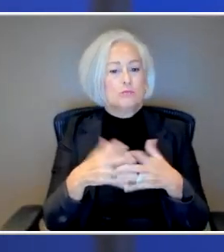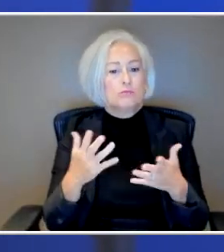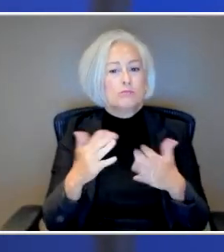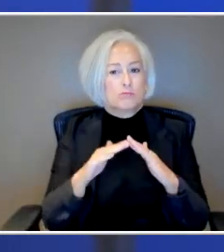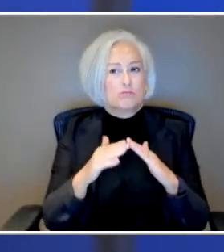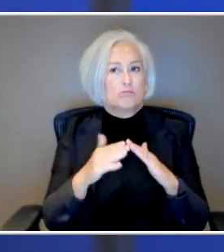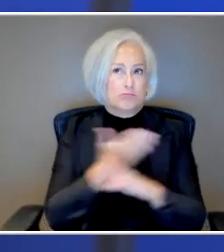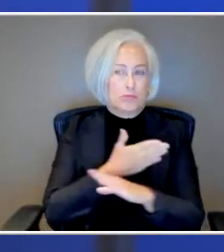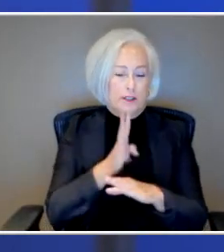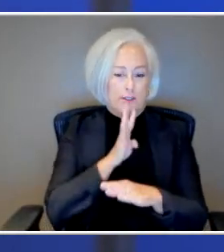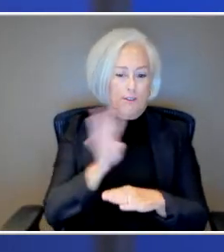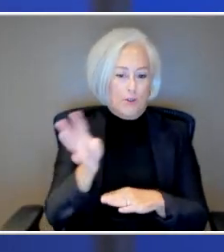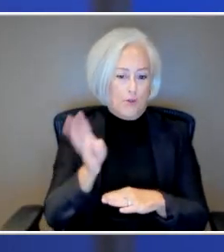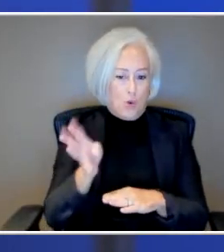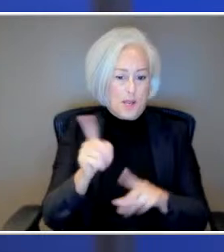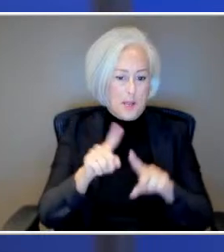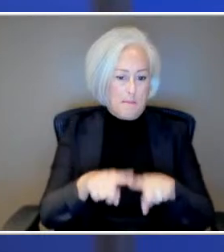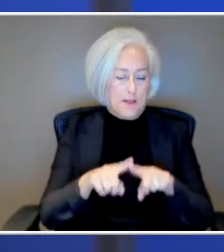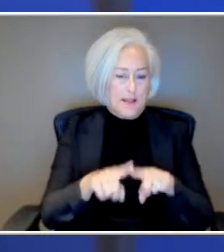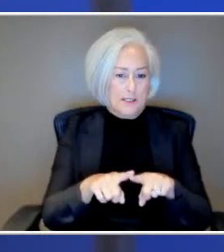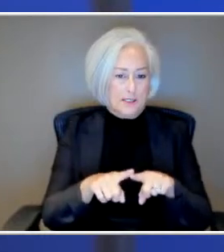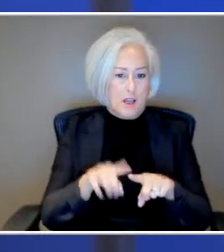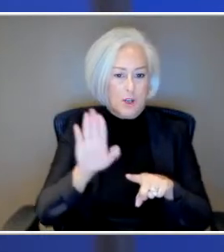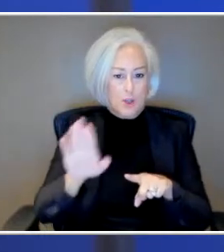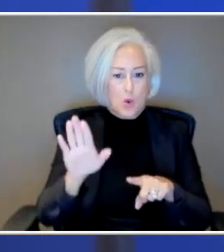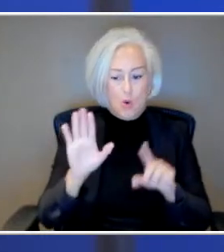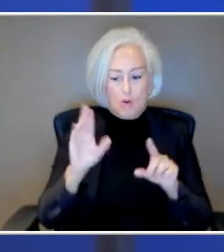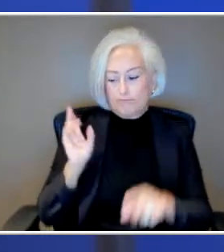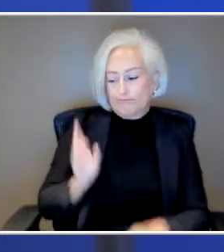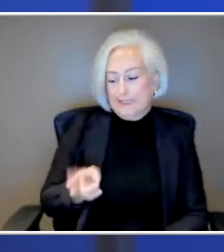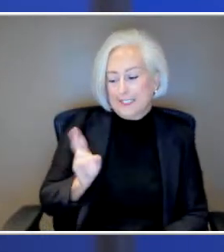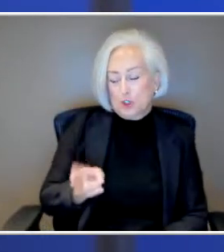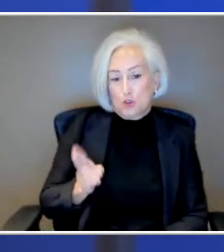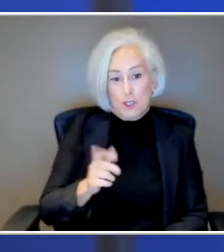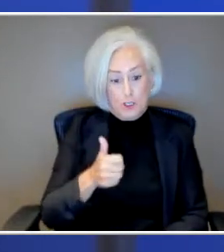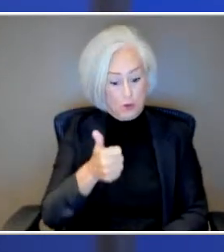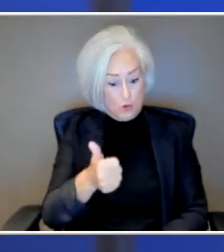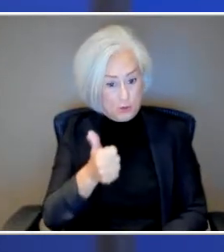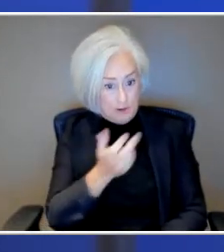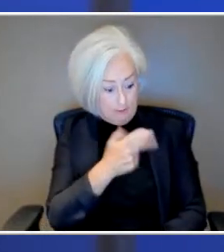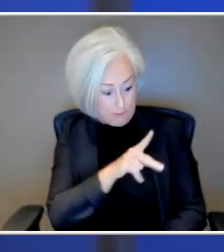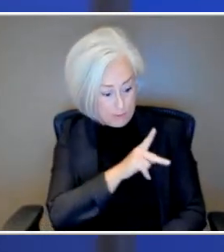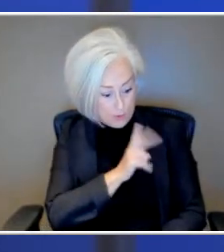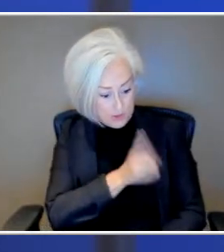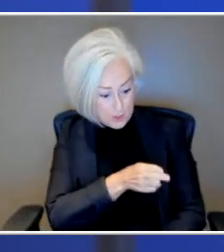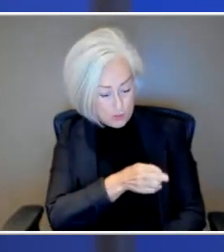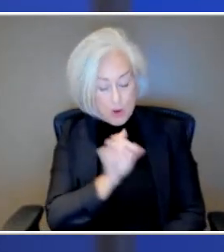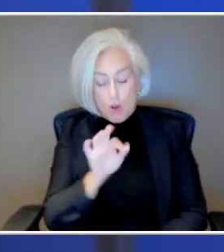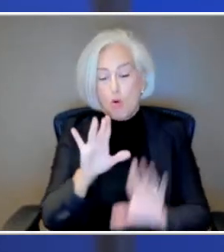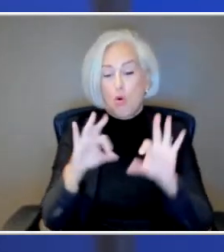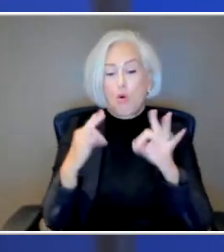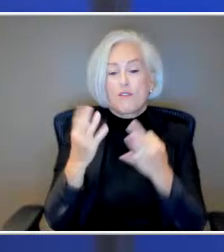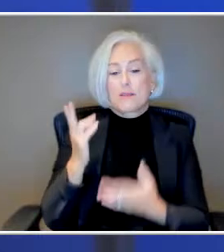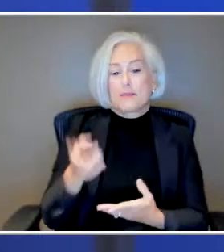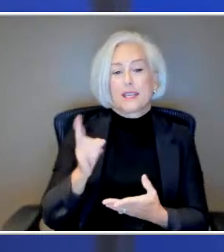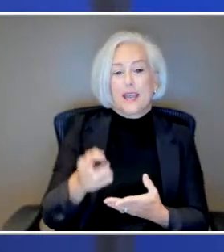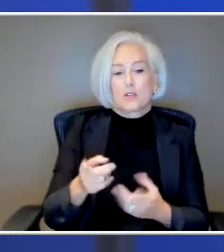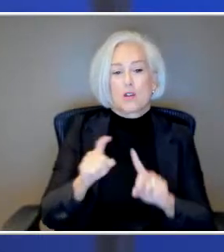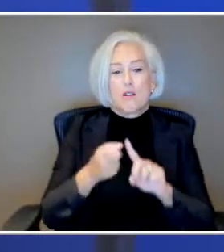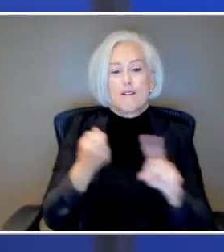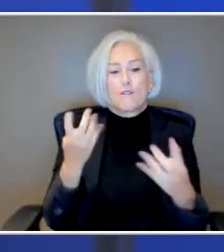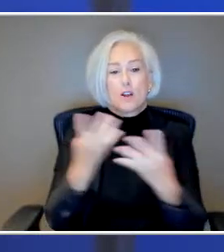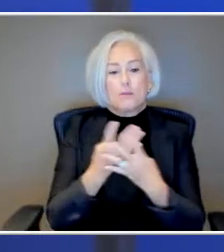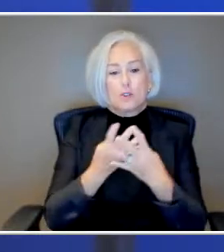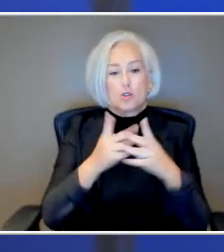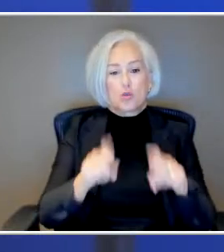really going to be based on your history, either your personal history or your family history. And we're talking more from a screening. Of course, if you feel